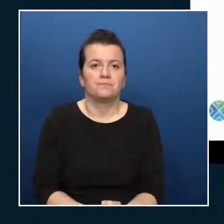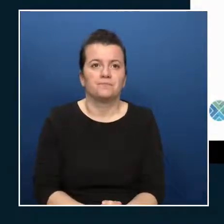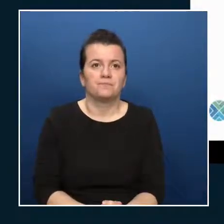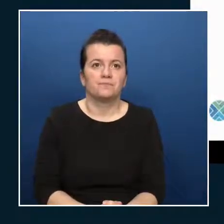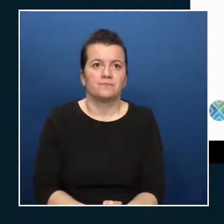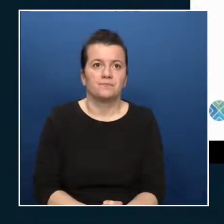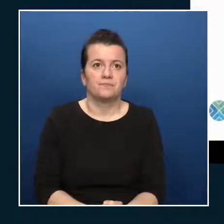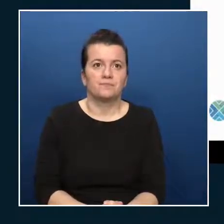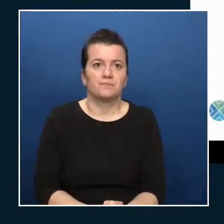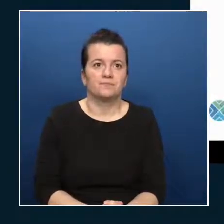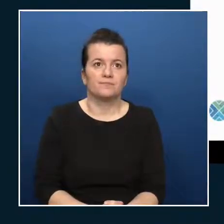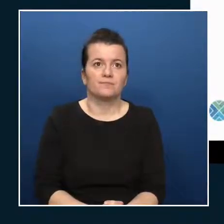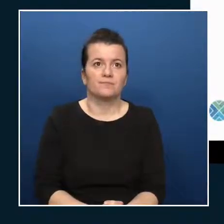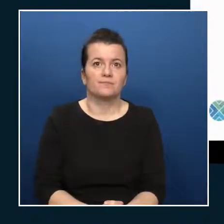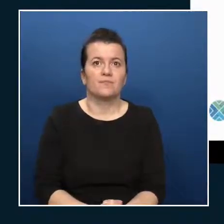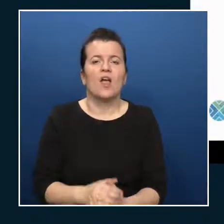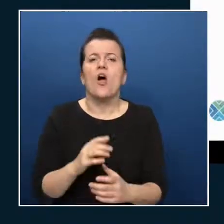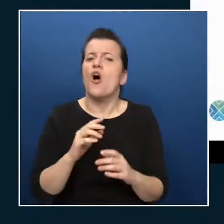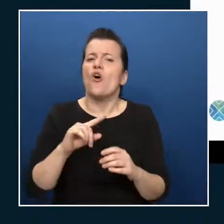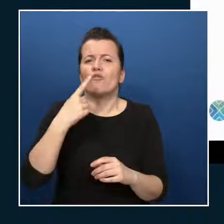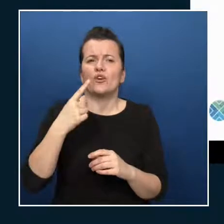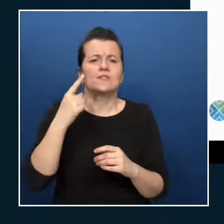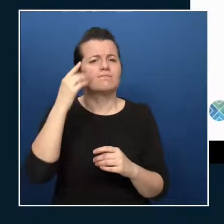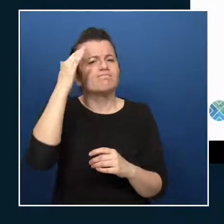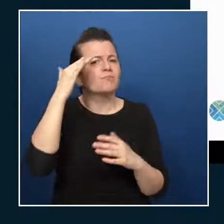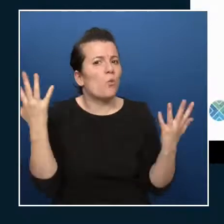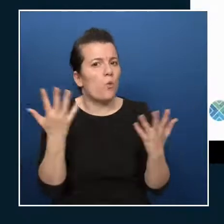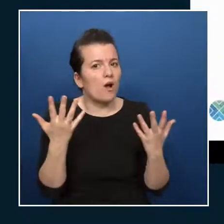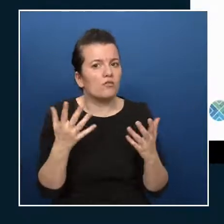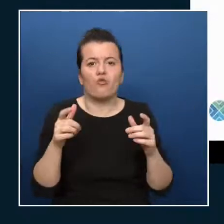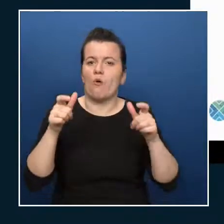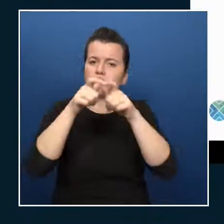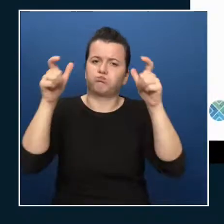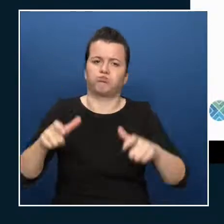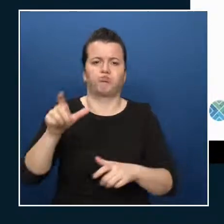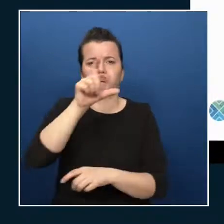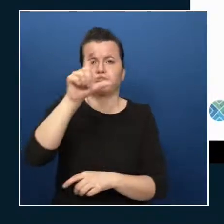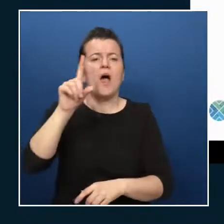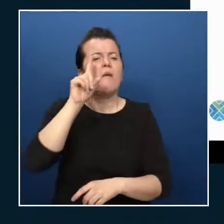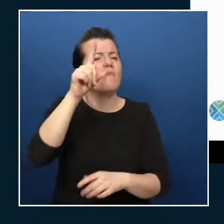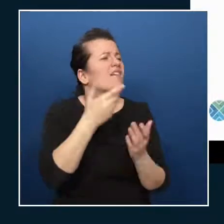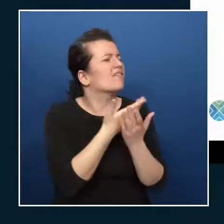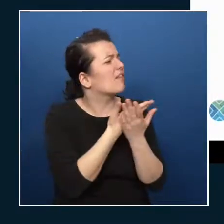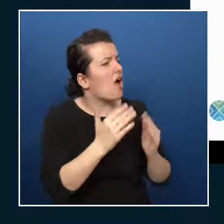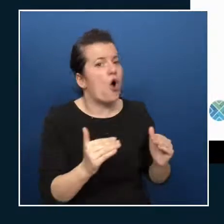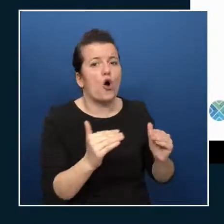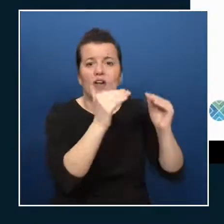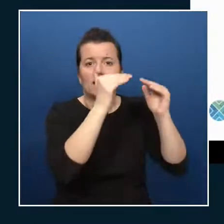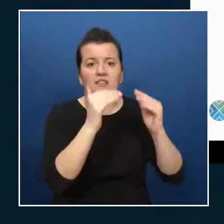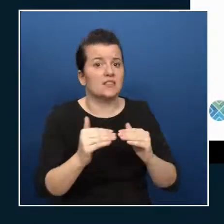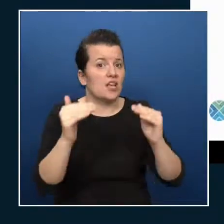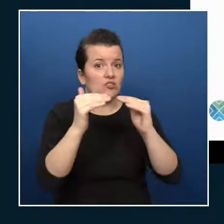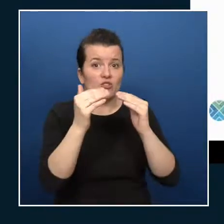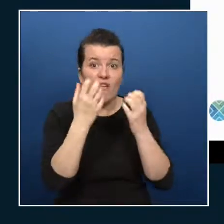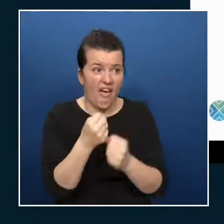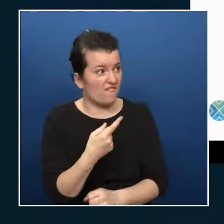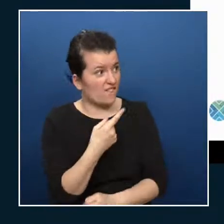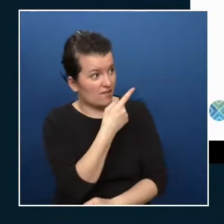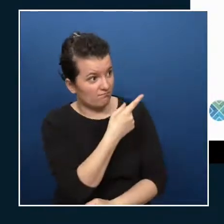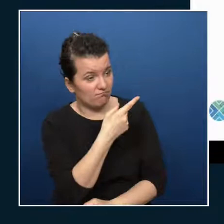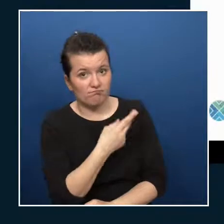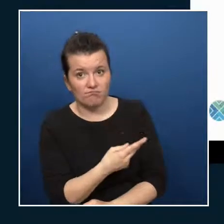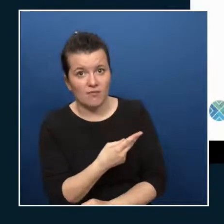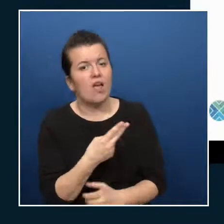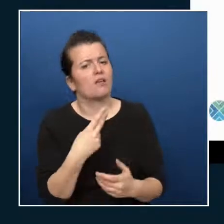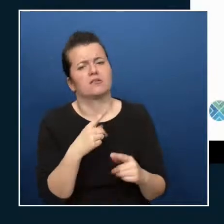initially meant for enterprises. It's also beneficial for every organization, in my opinion. So it allows you to design